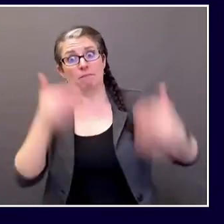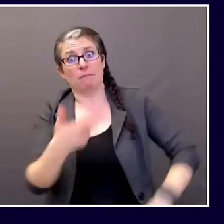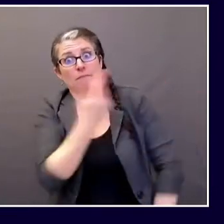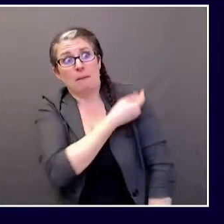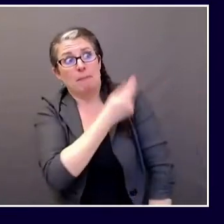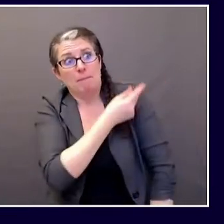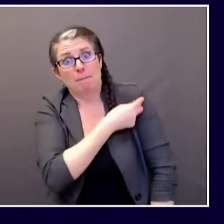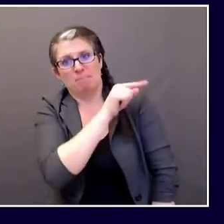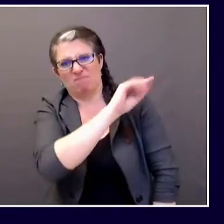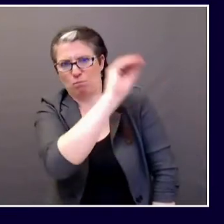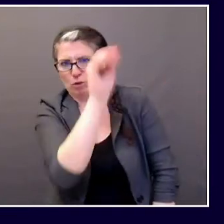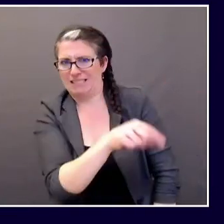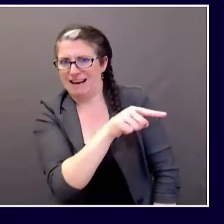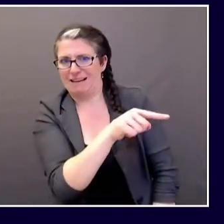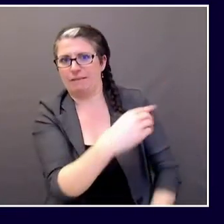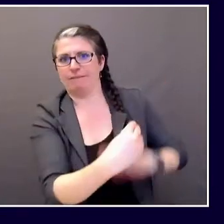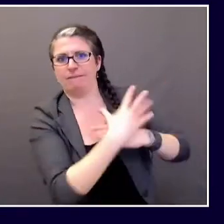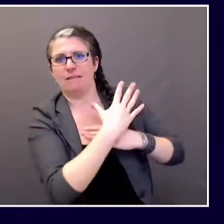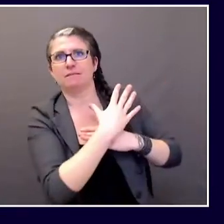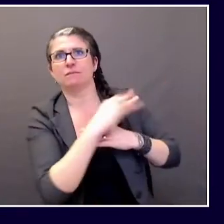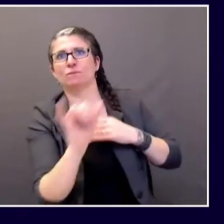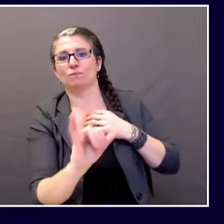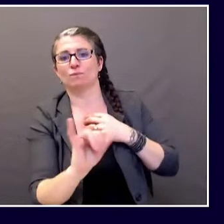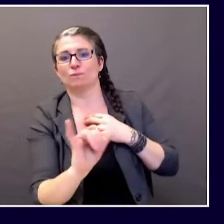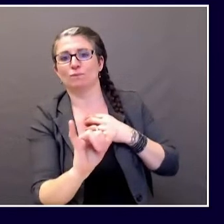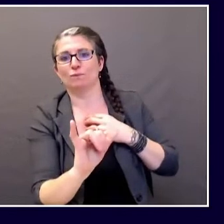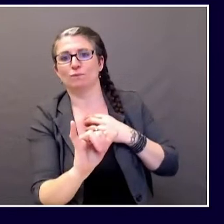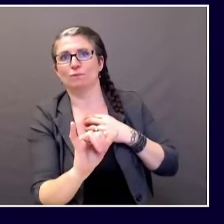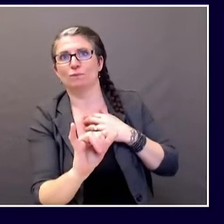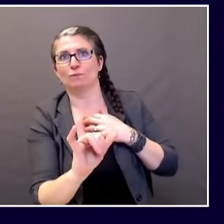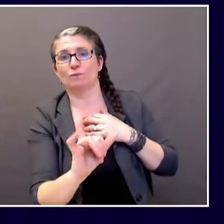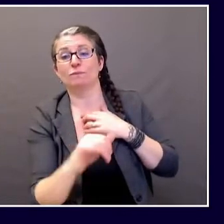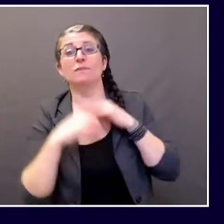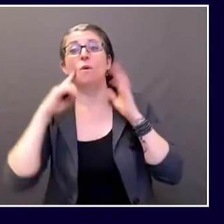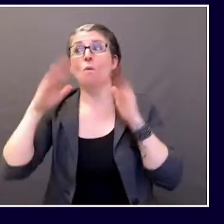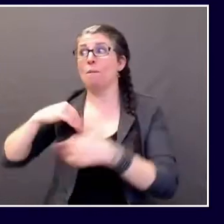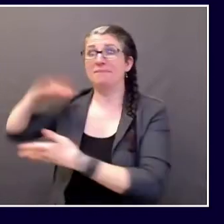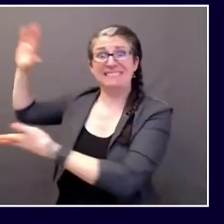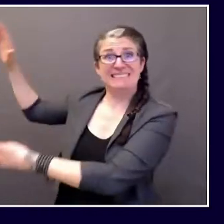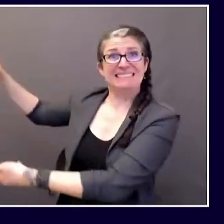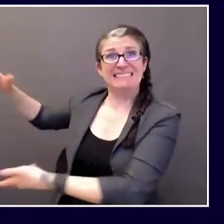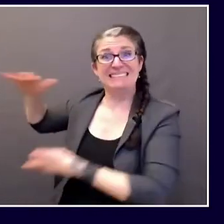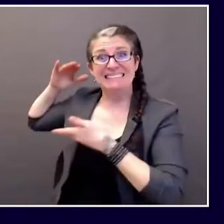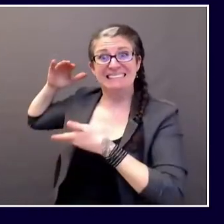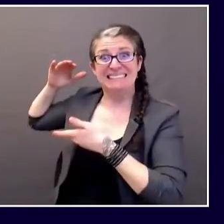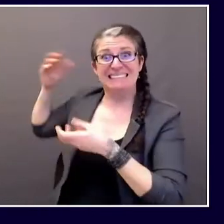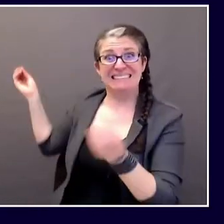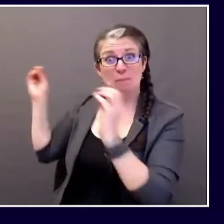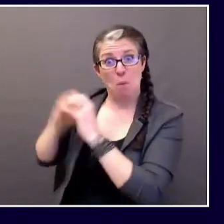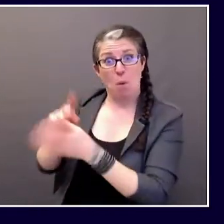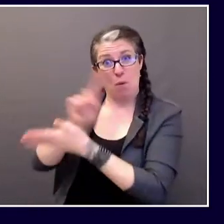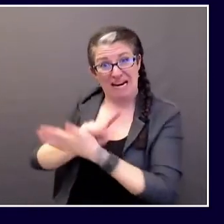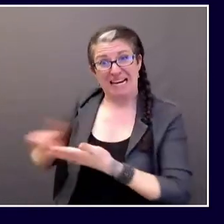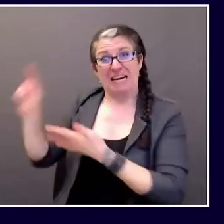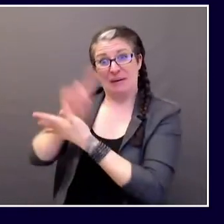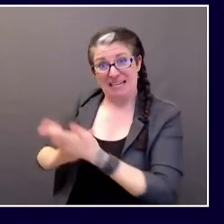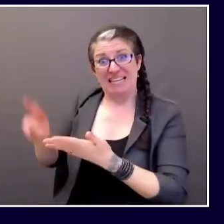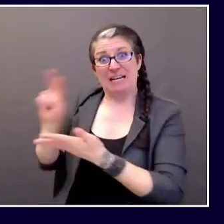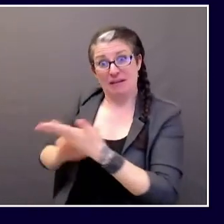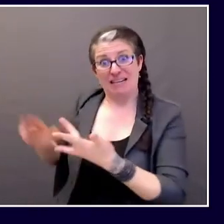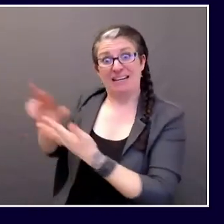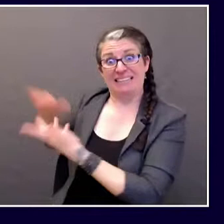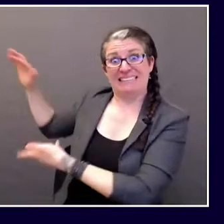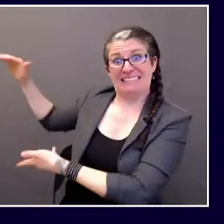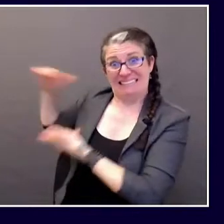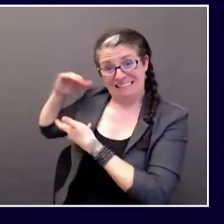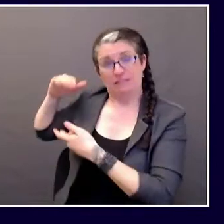a decelerated fashion. But we wanted to, now that we have some sense of the stability of the vaccine supply, leaving